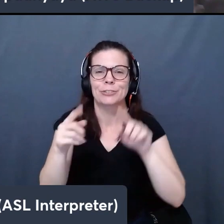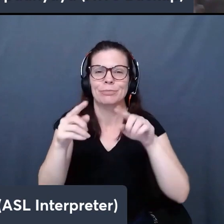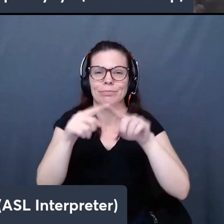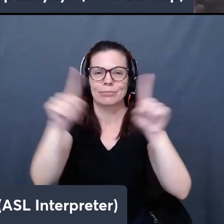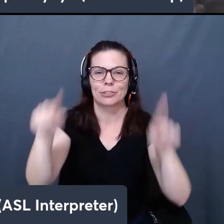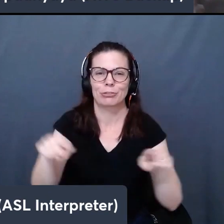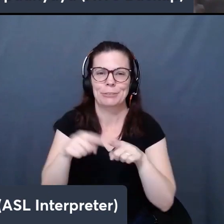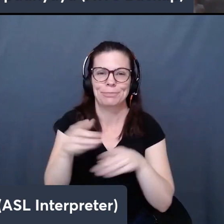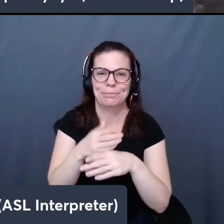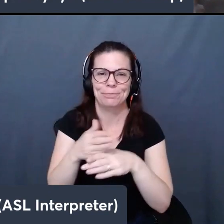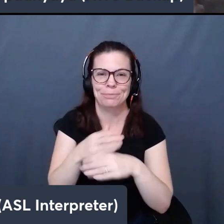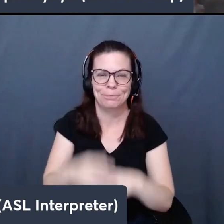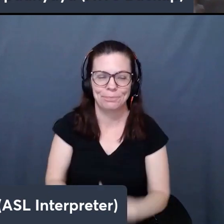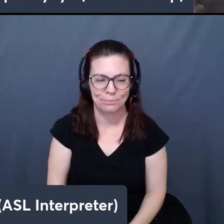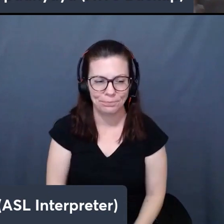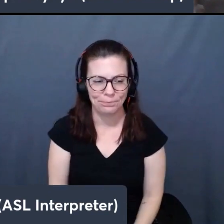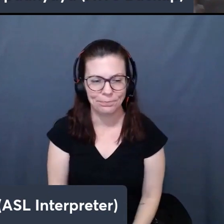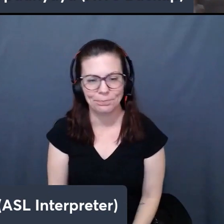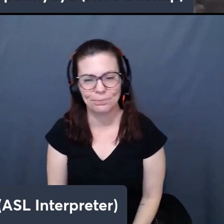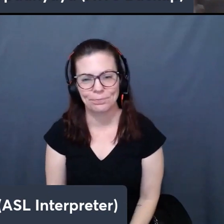screen.